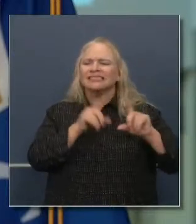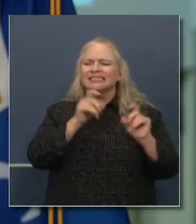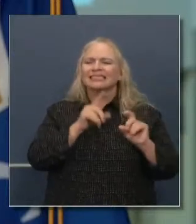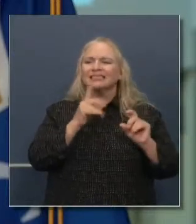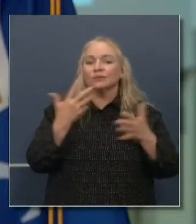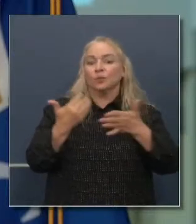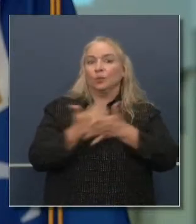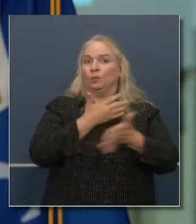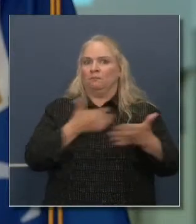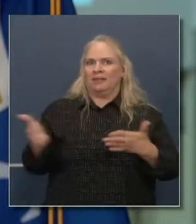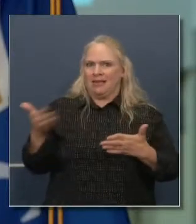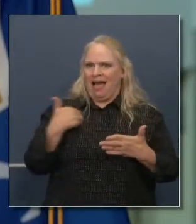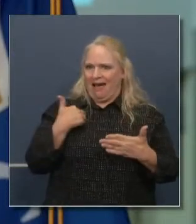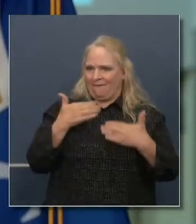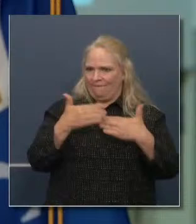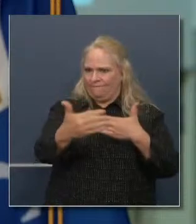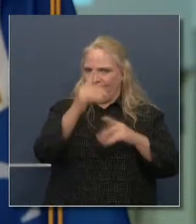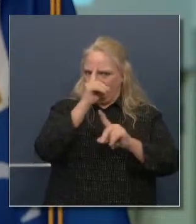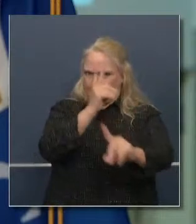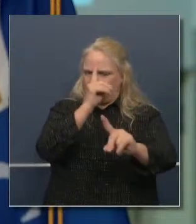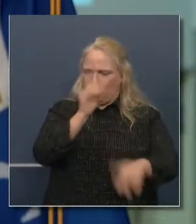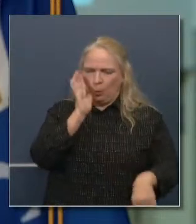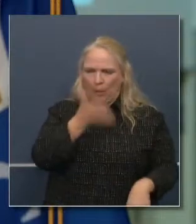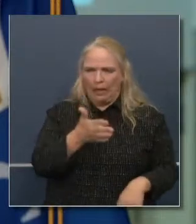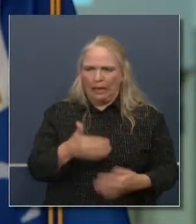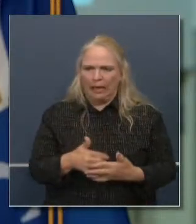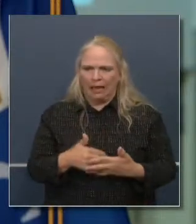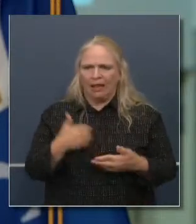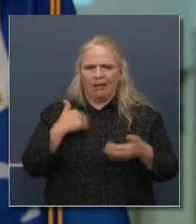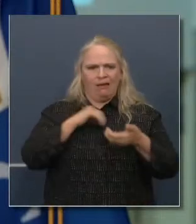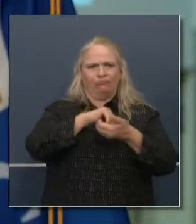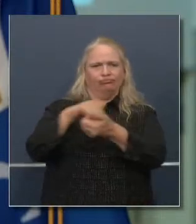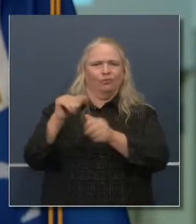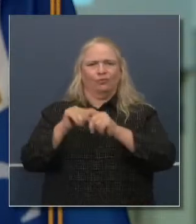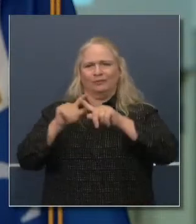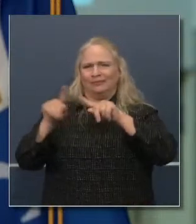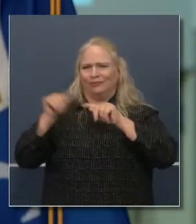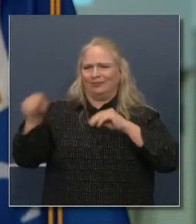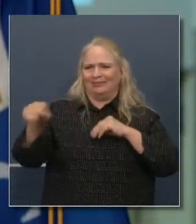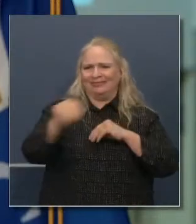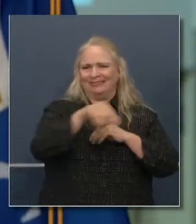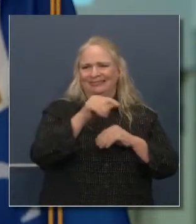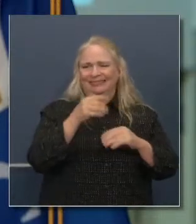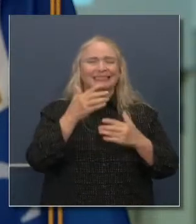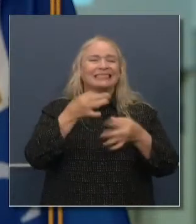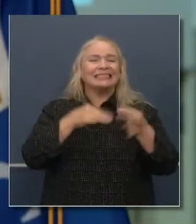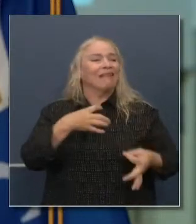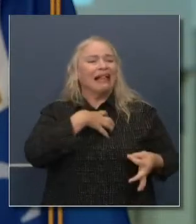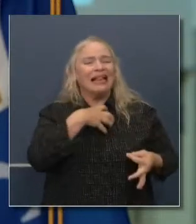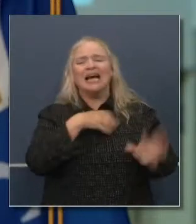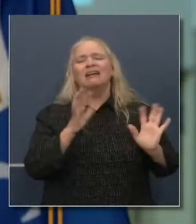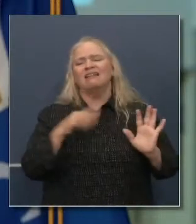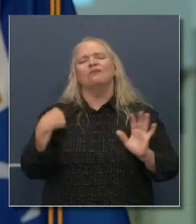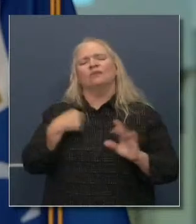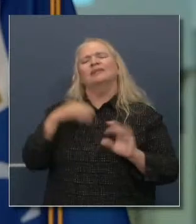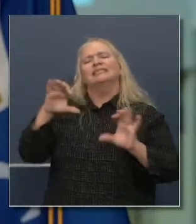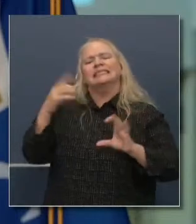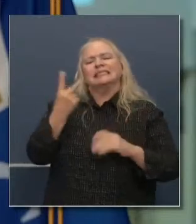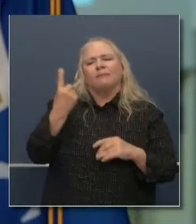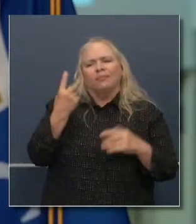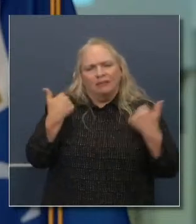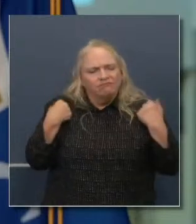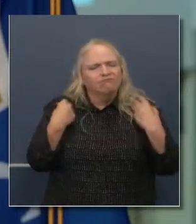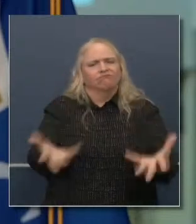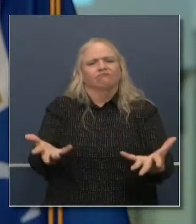new partnerships we've formed. Rather than complaining about it like we did the last time, we're doing something about it. We'll do this